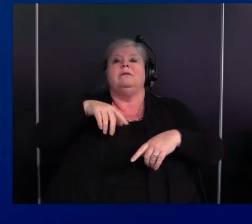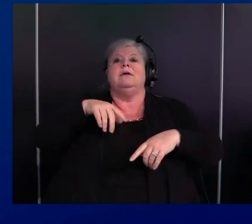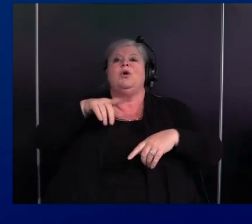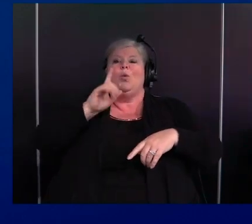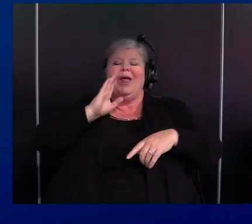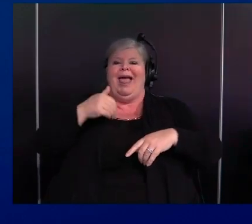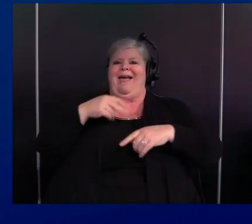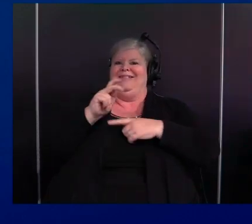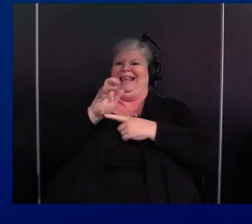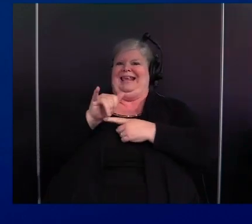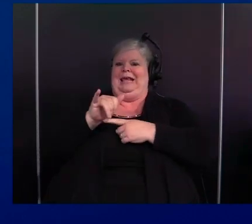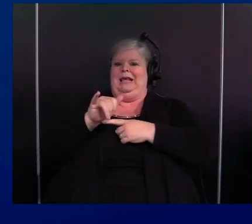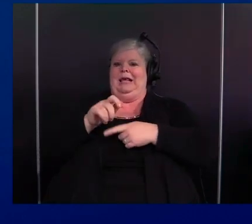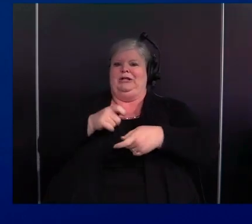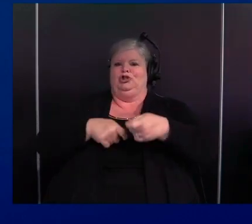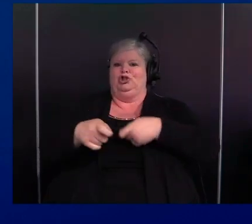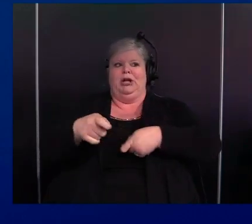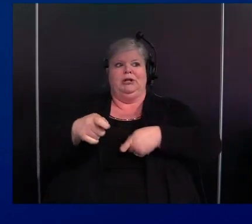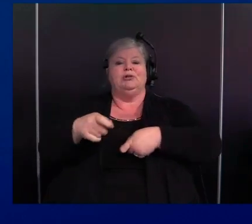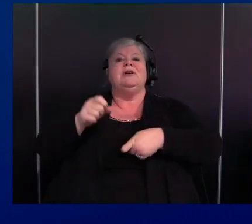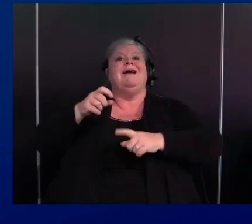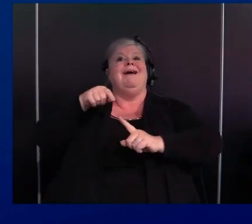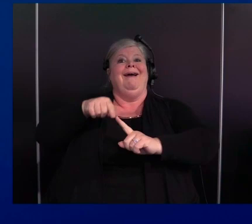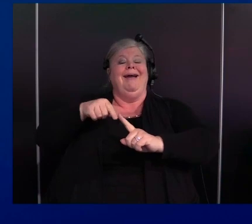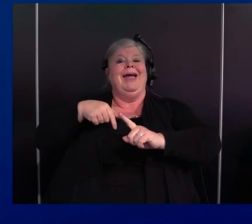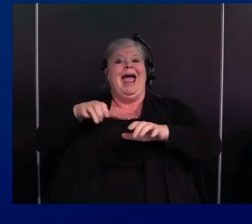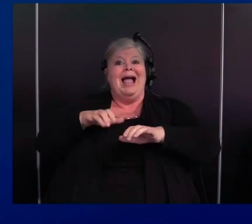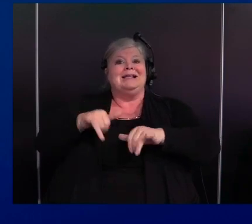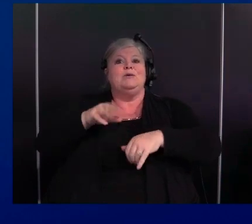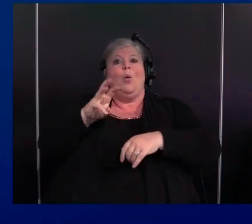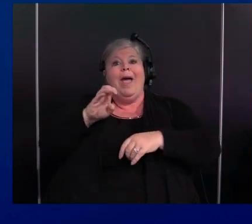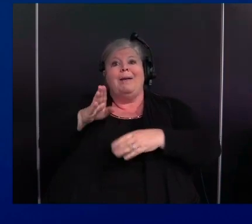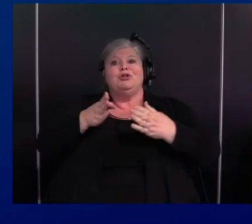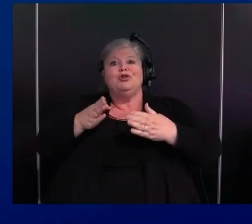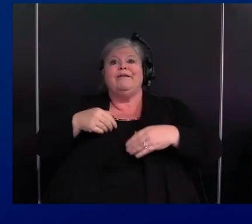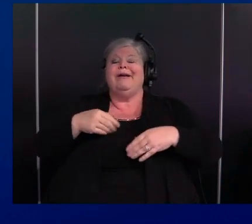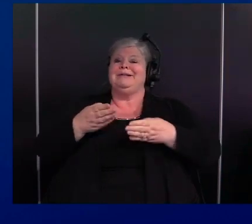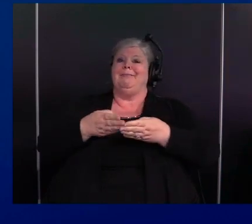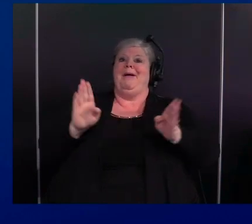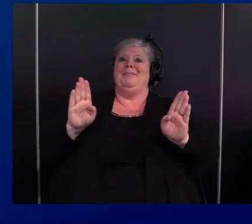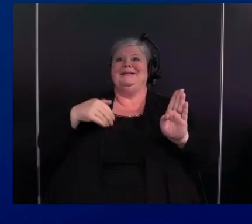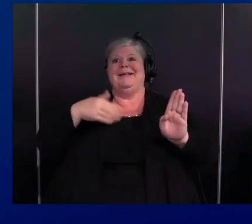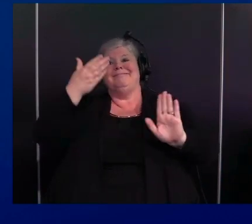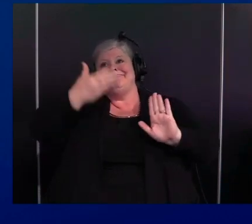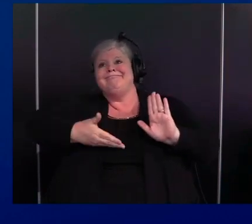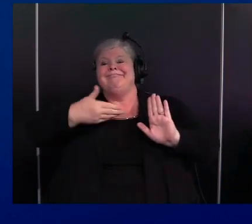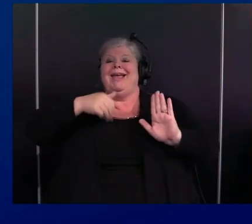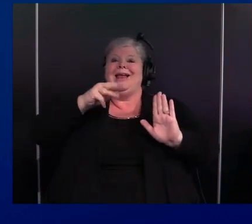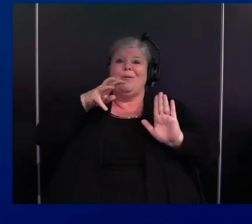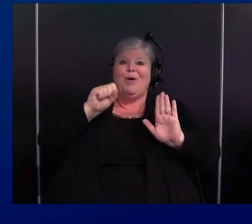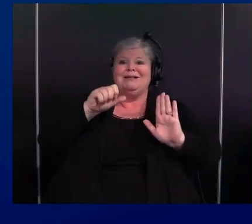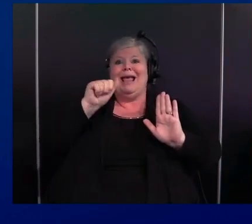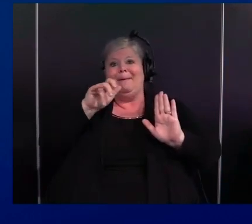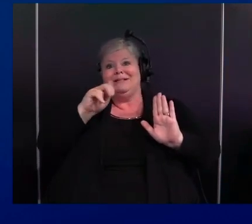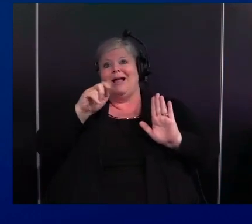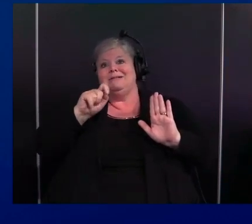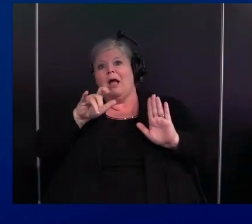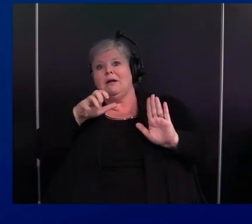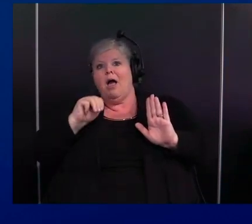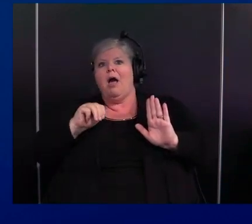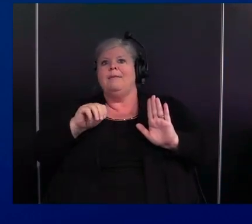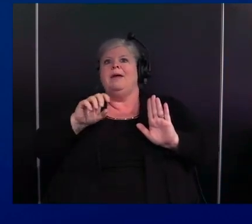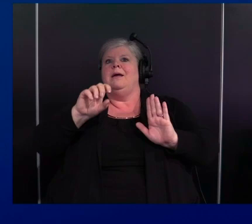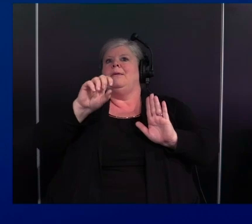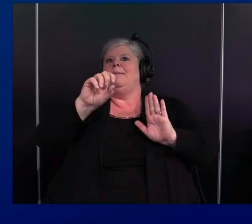right? The API endpoint acts as the web server. It's got a public key. It says, hi, I'm AWSAmazon.com, and S3 is in front of